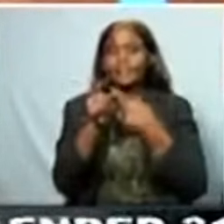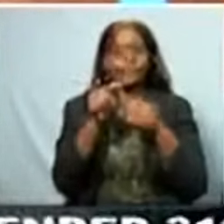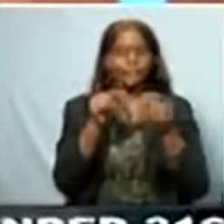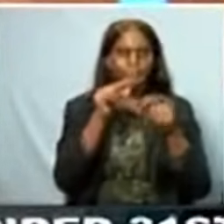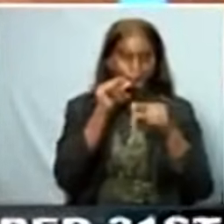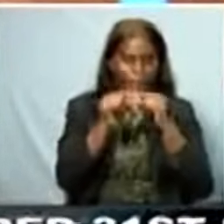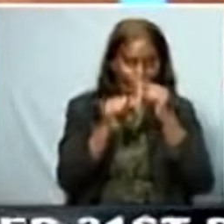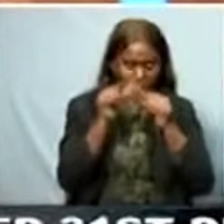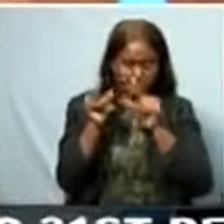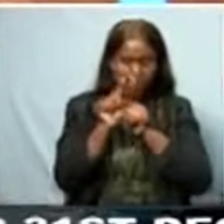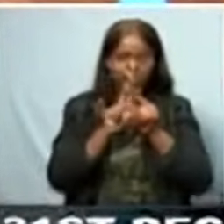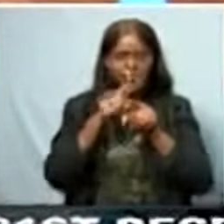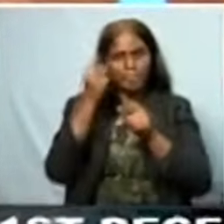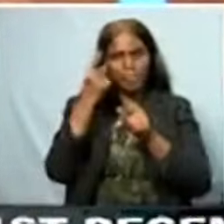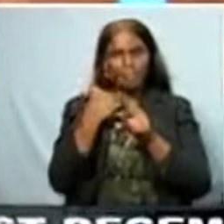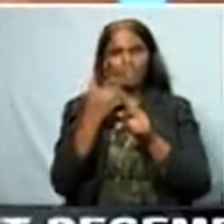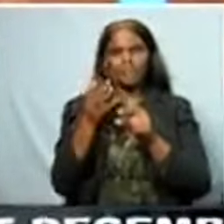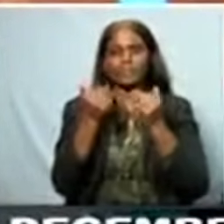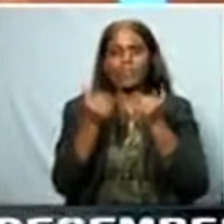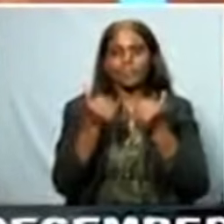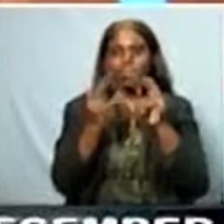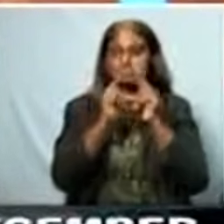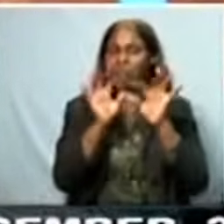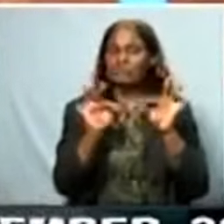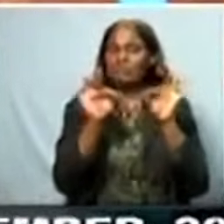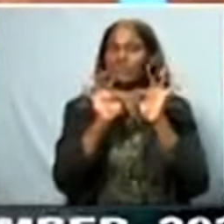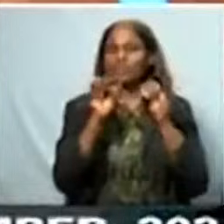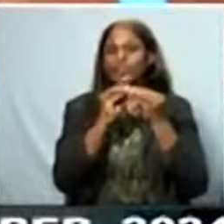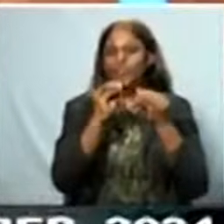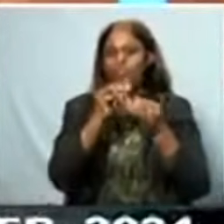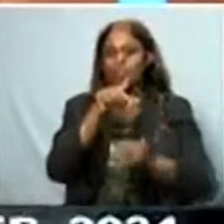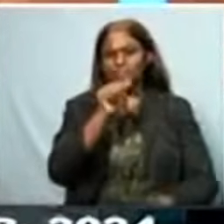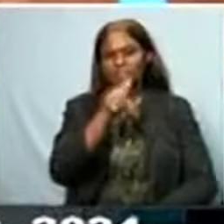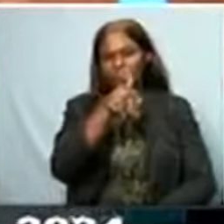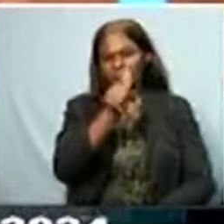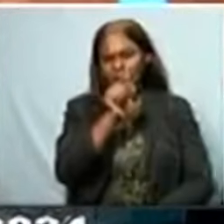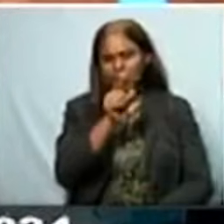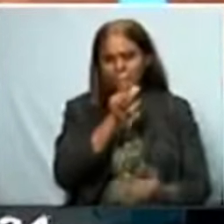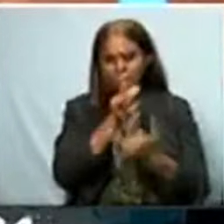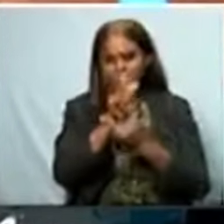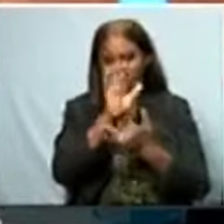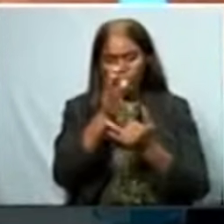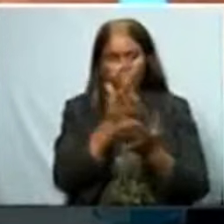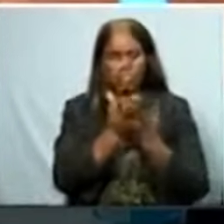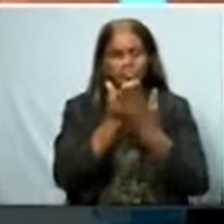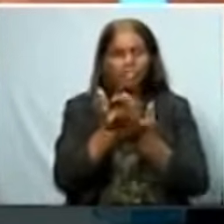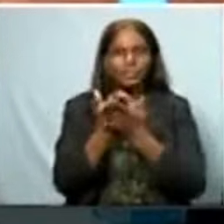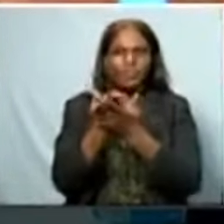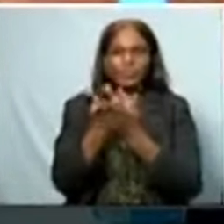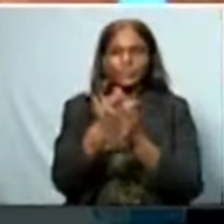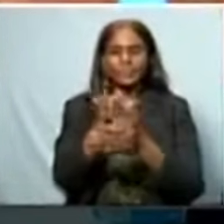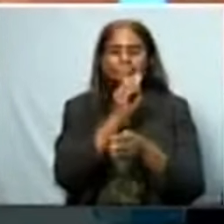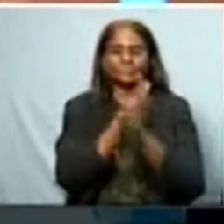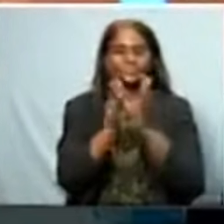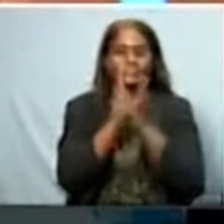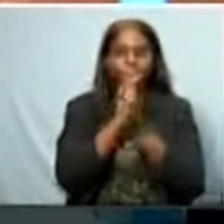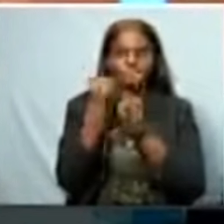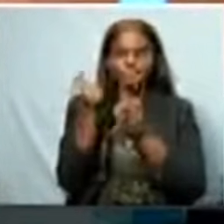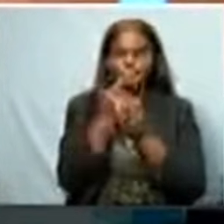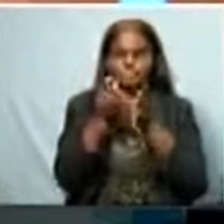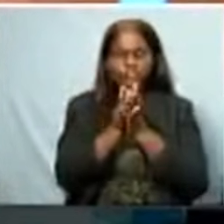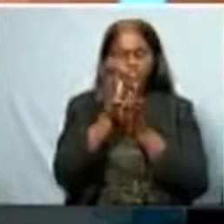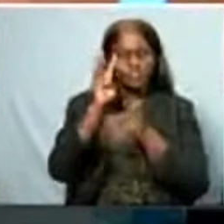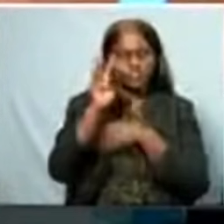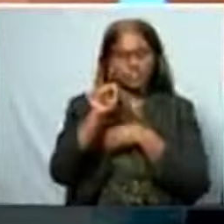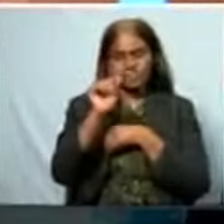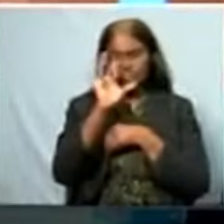nitty-gritties and understand it. So essentially, PS, is it so your submission that the contractor was only claiming